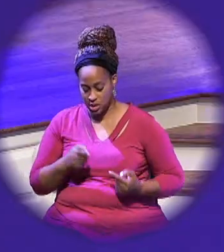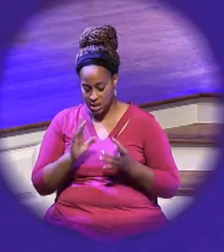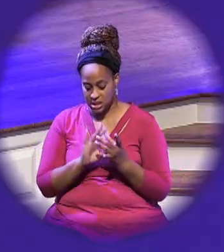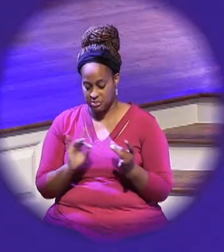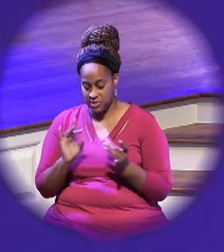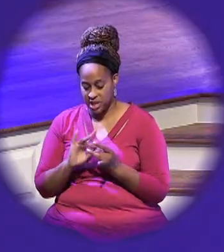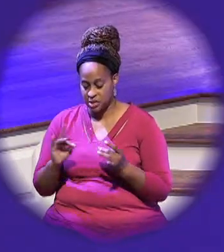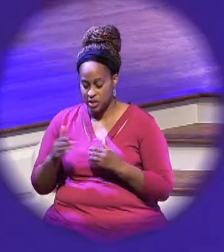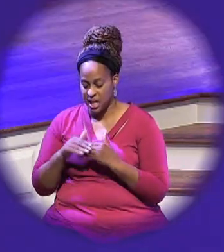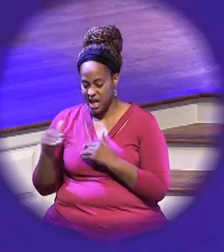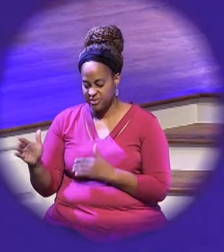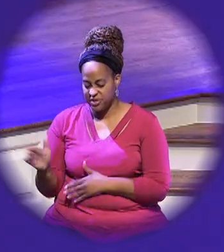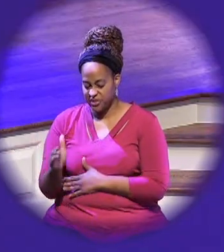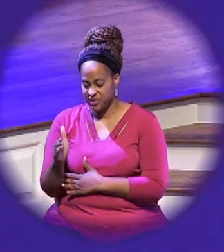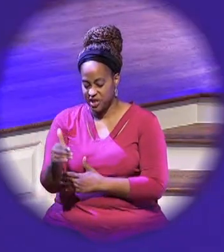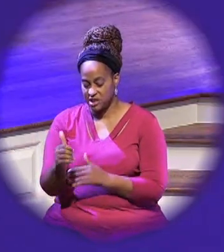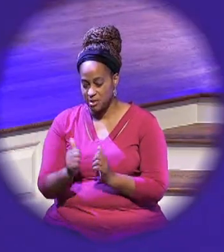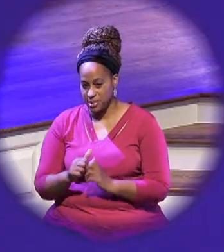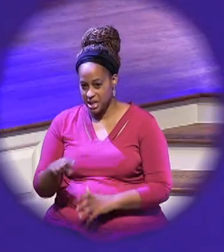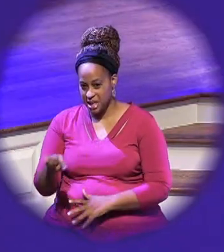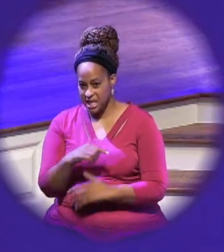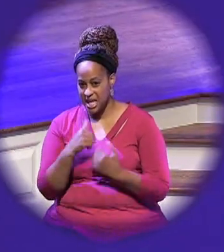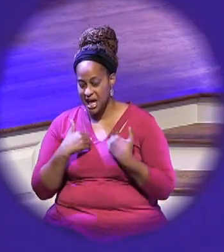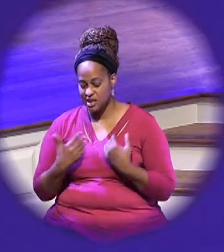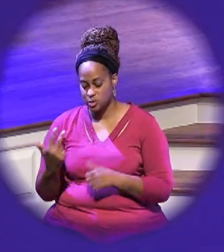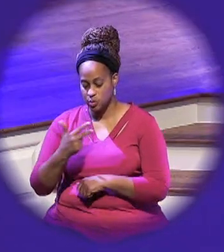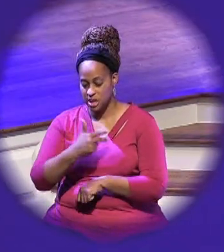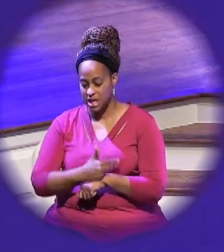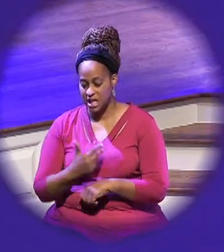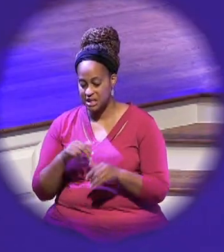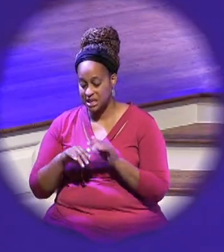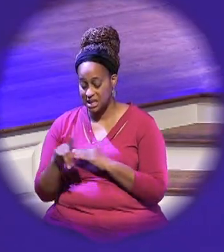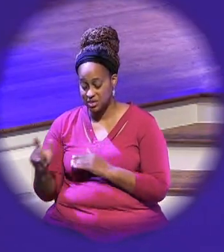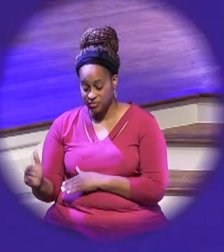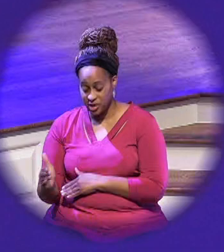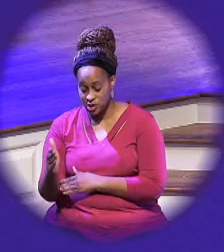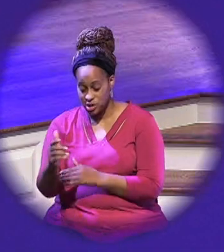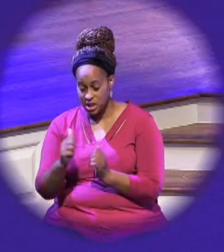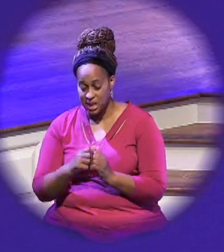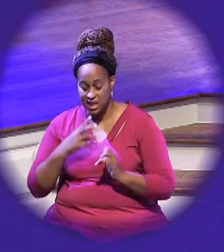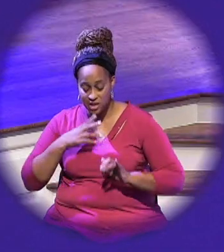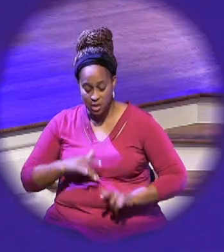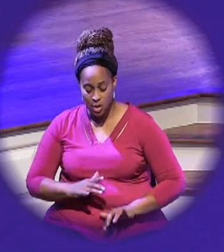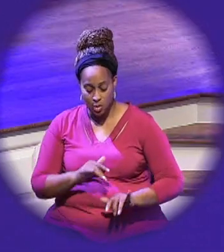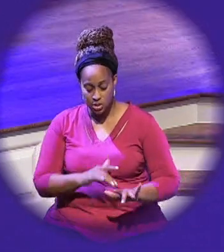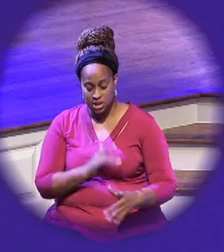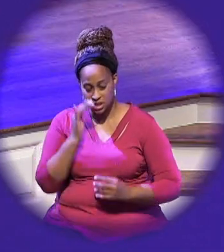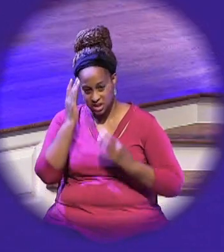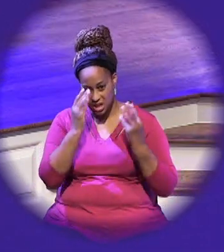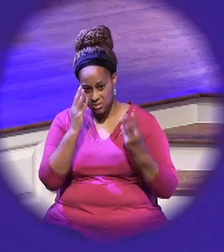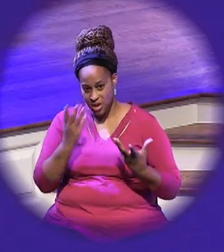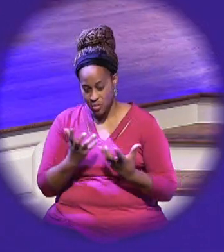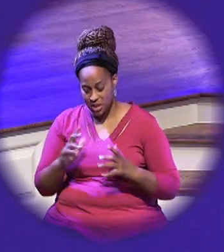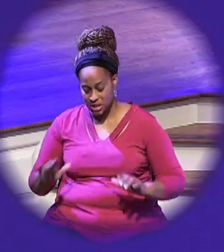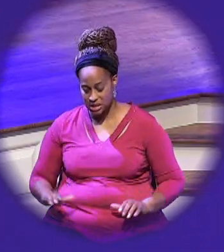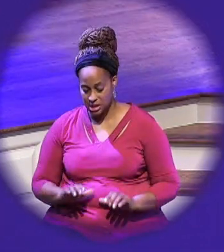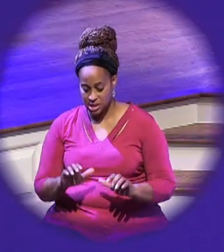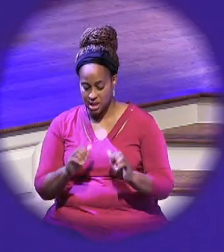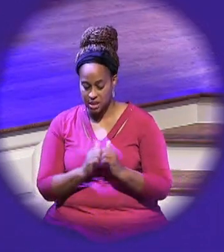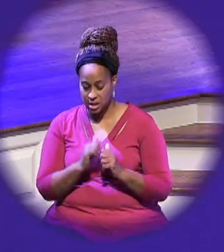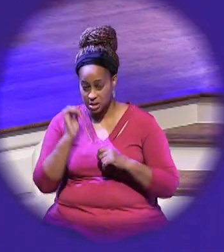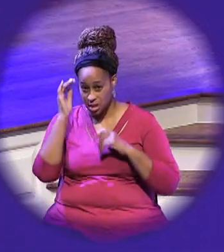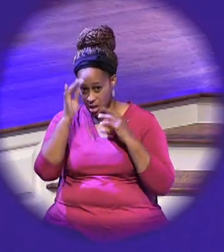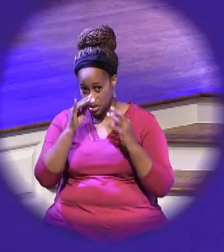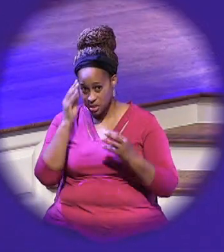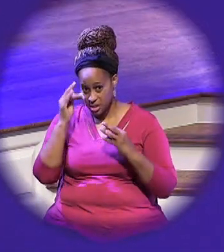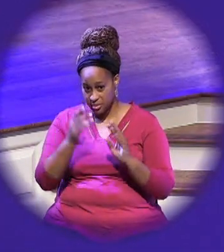after the fish. But at least he has 3 days in a fish in the ocean to think about what he's done and to